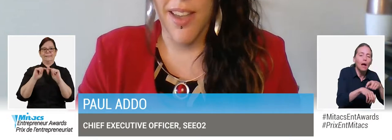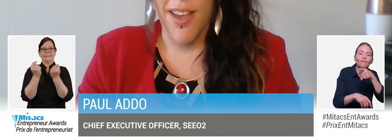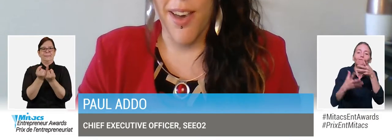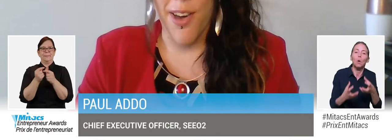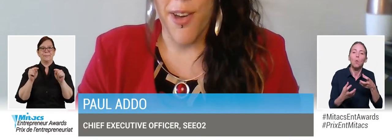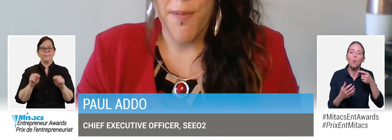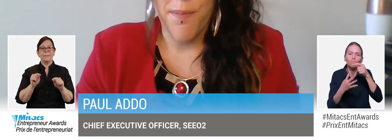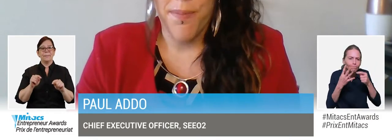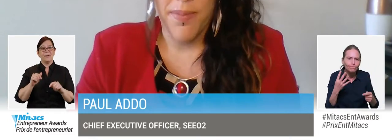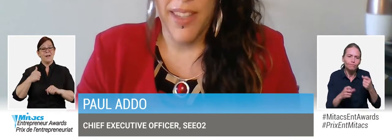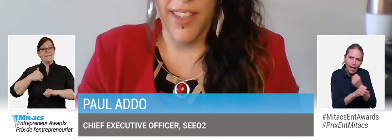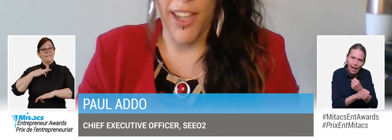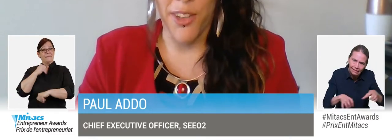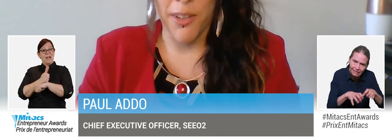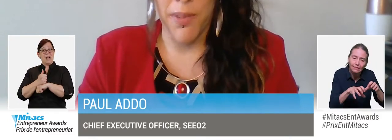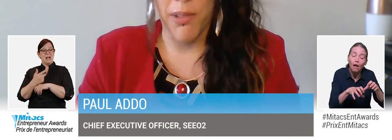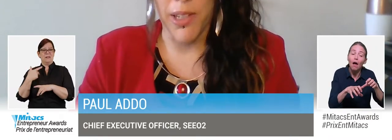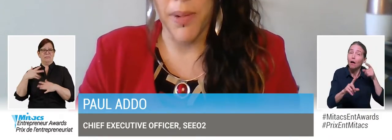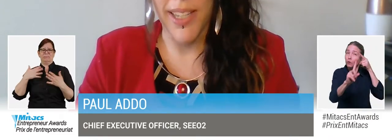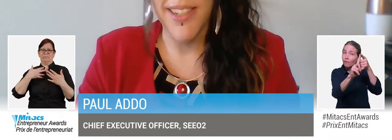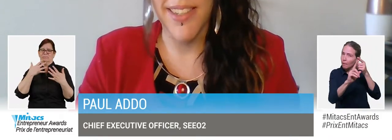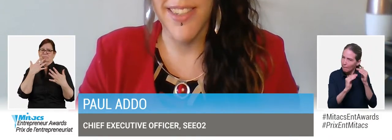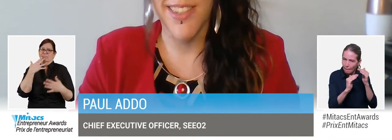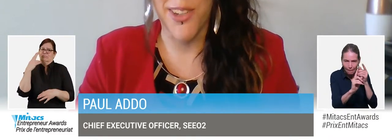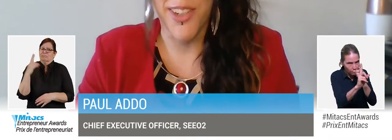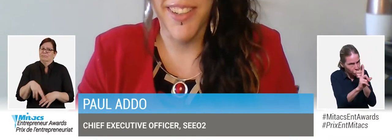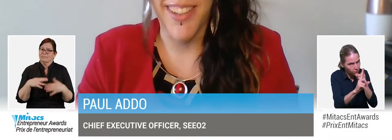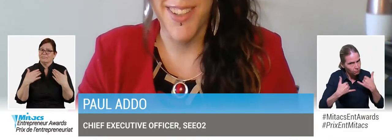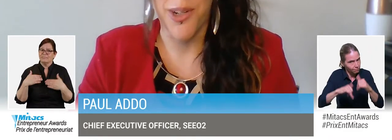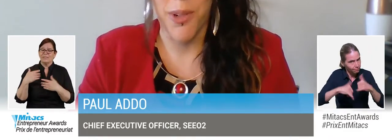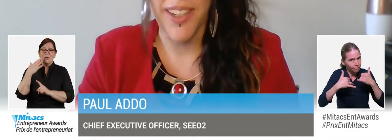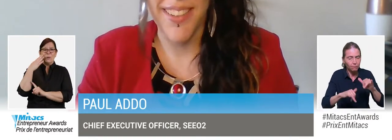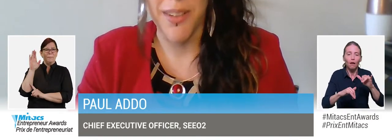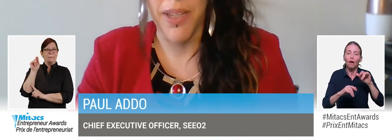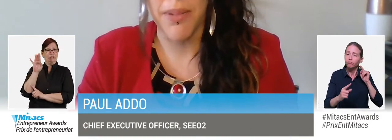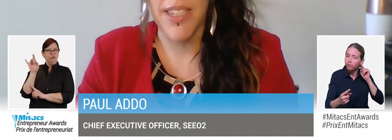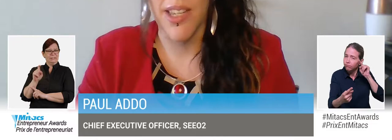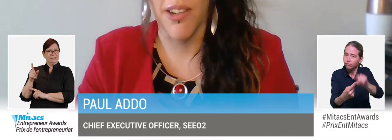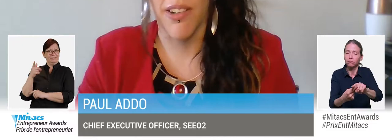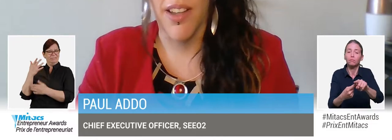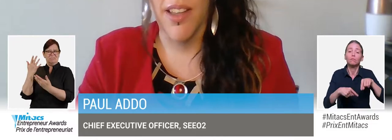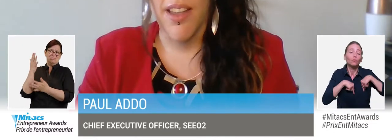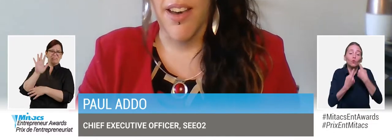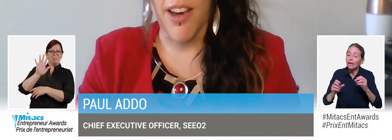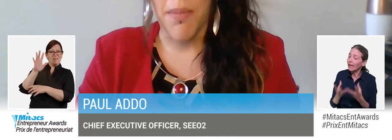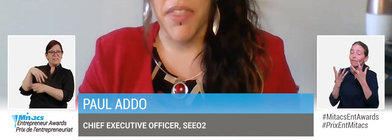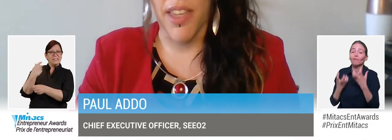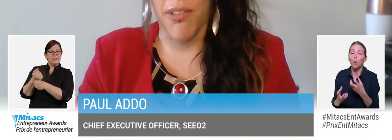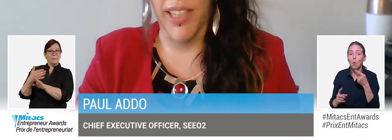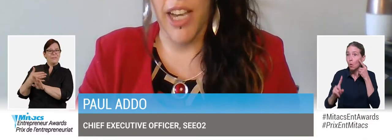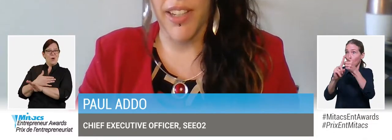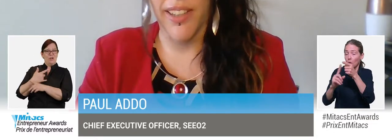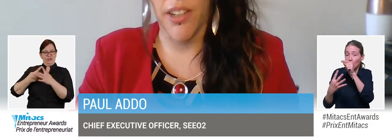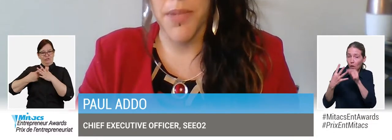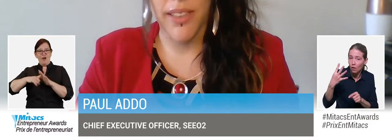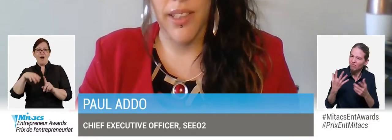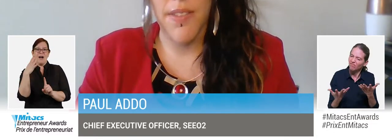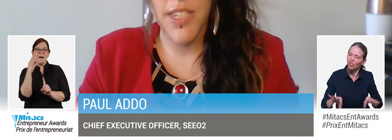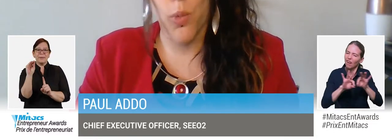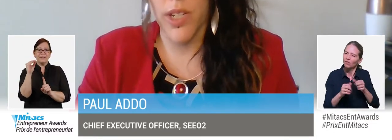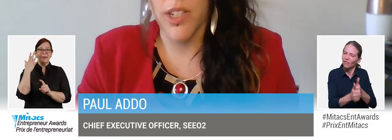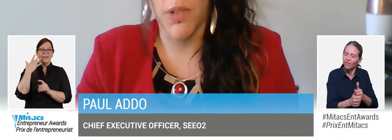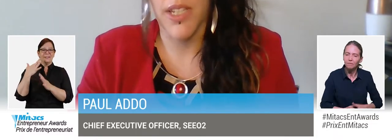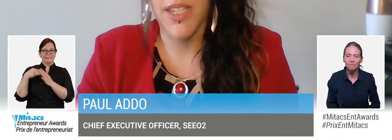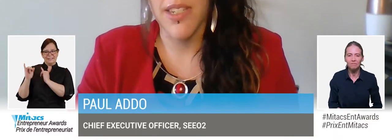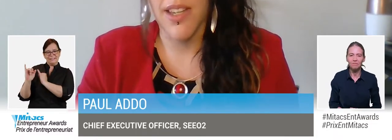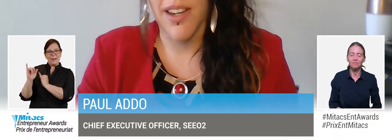because again, you can be really biased because it's your work, it's your baby. So I think really having clear